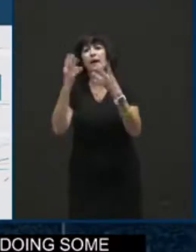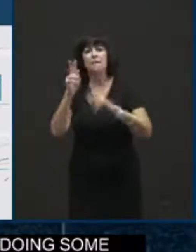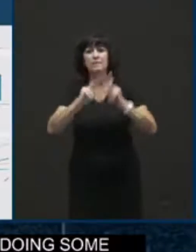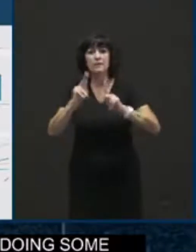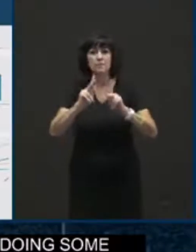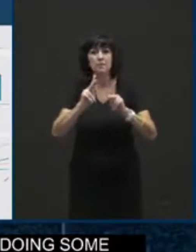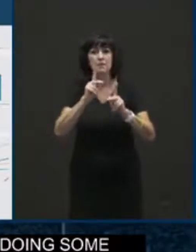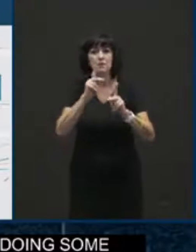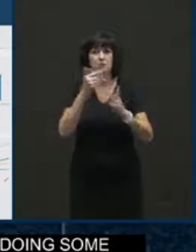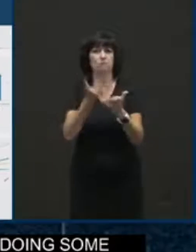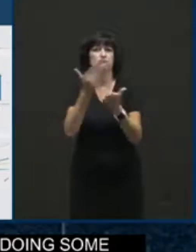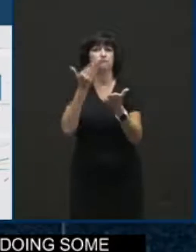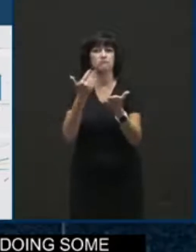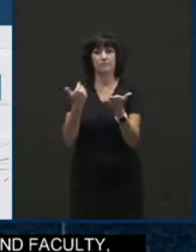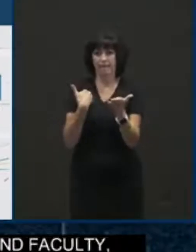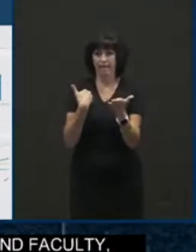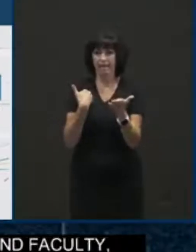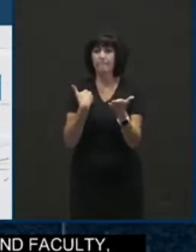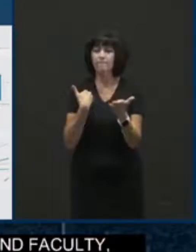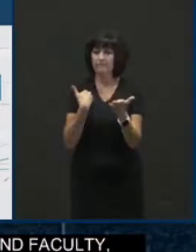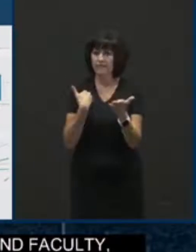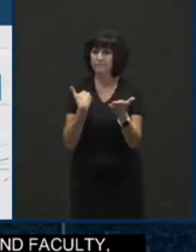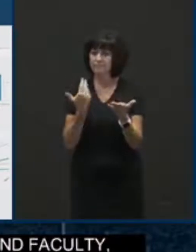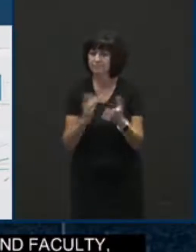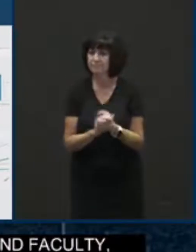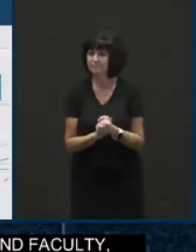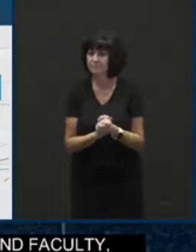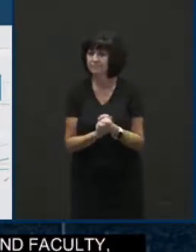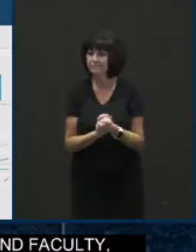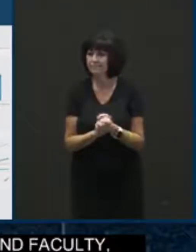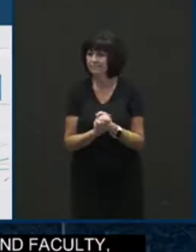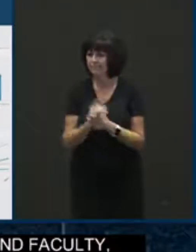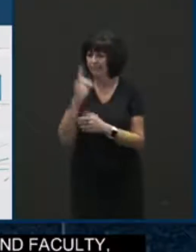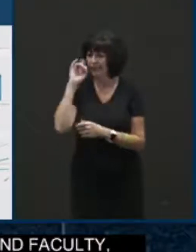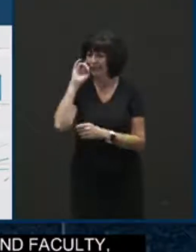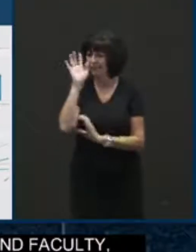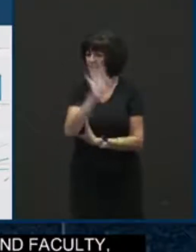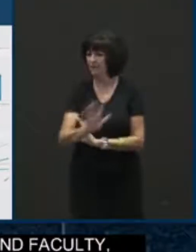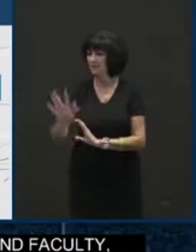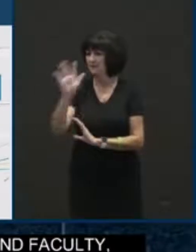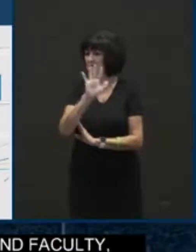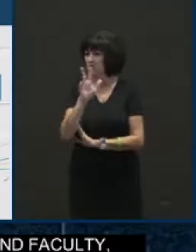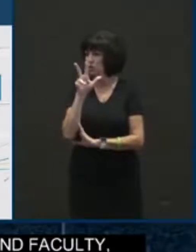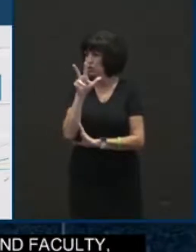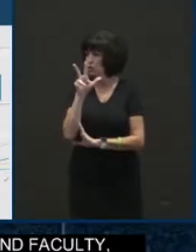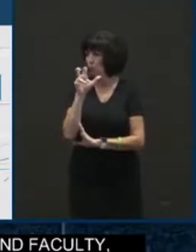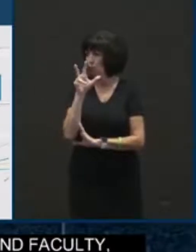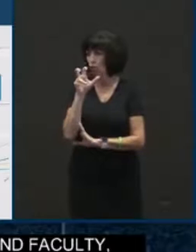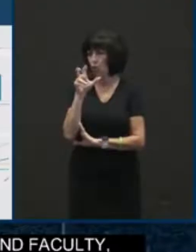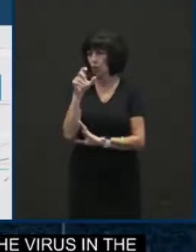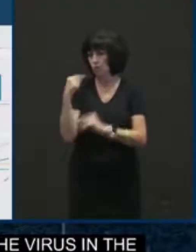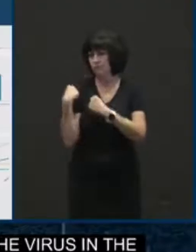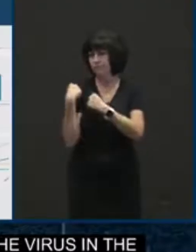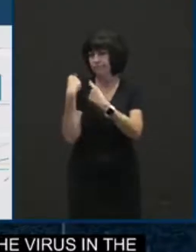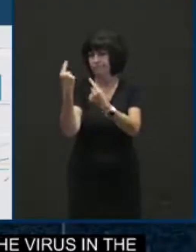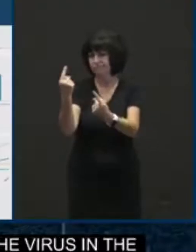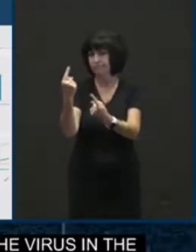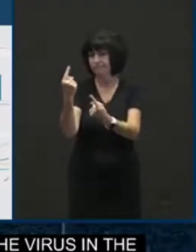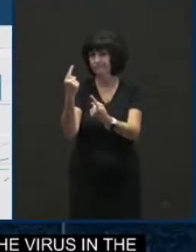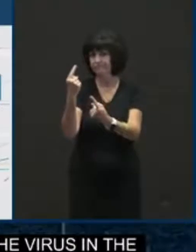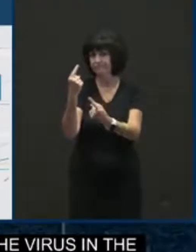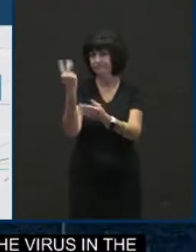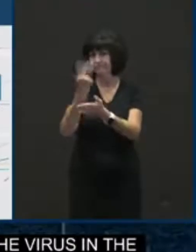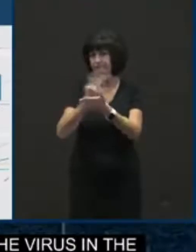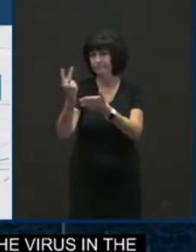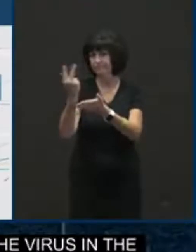that overall they've had about 300 cases over the last several weeks, which is a pretty